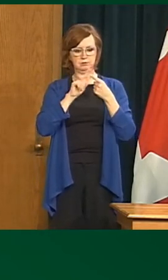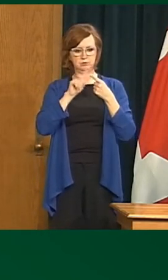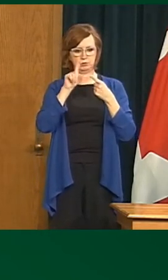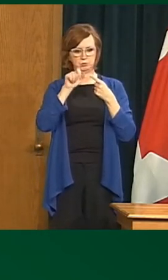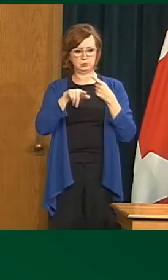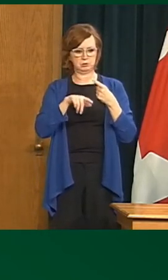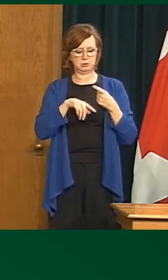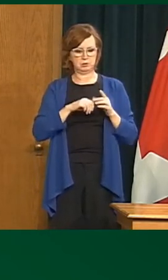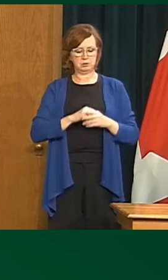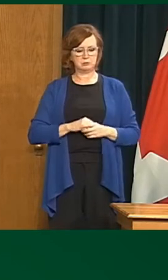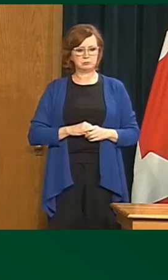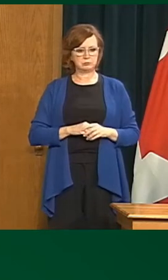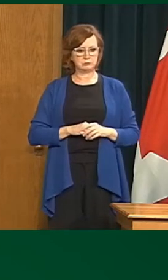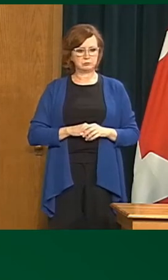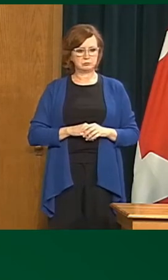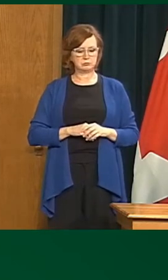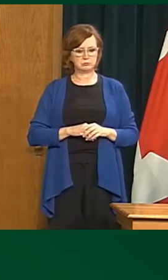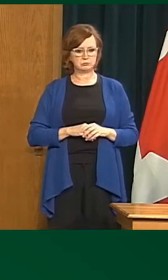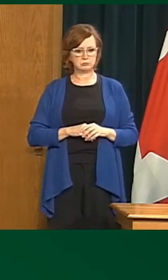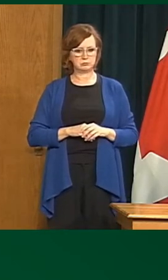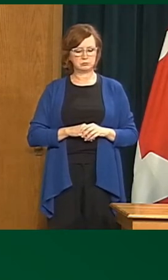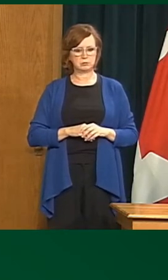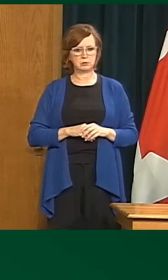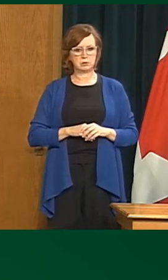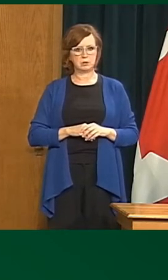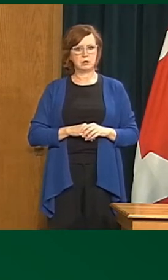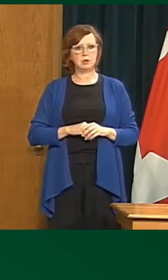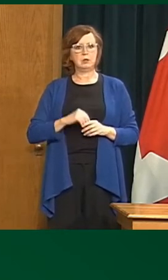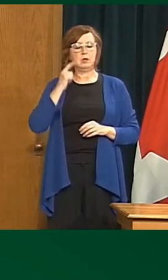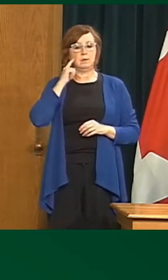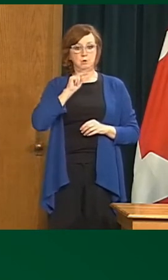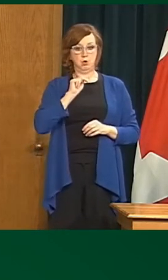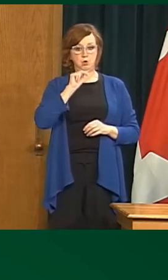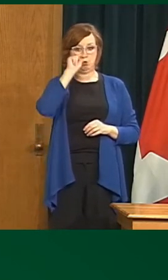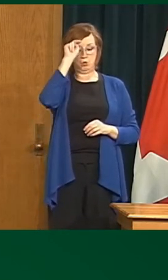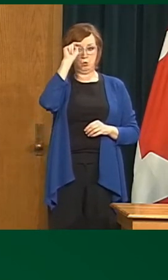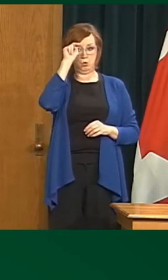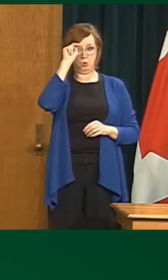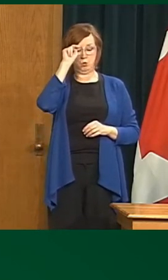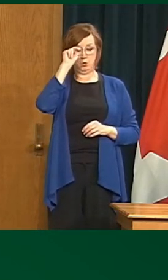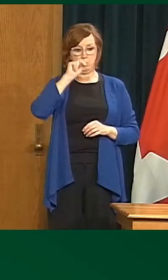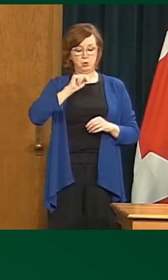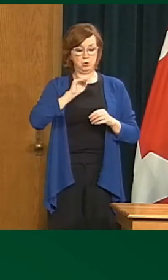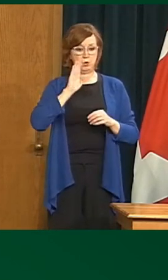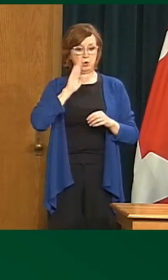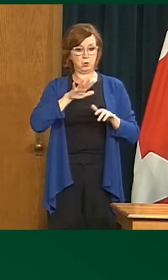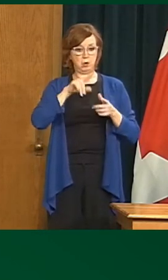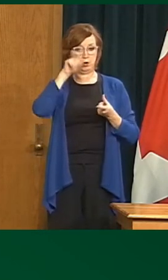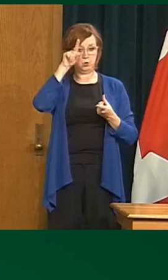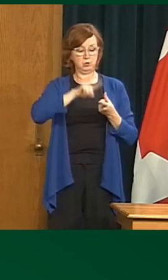relaxing the northern travel restrictions for residents in the northeast region of the administrative